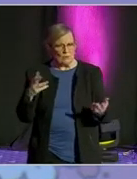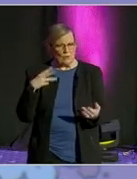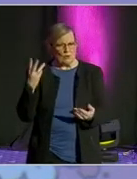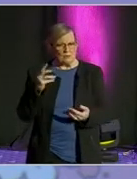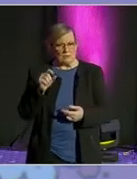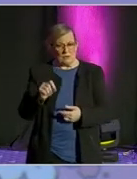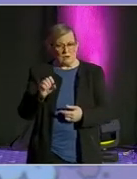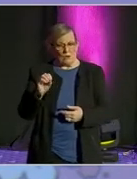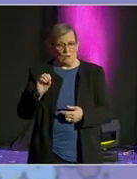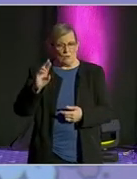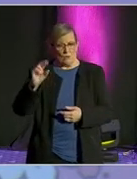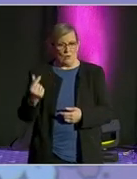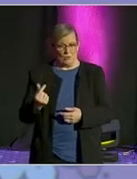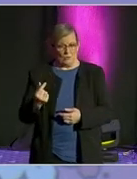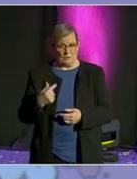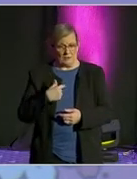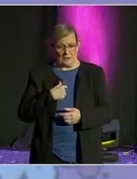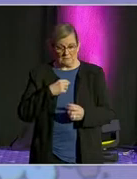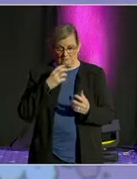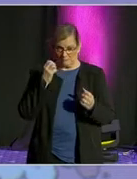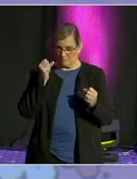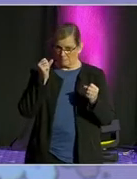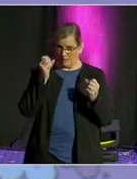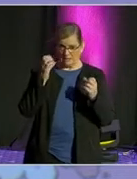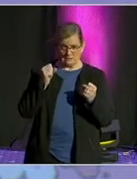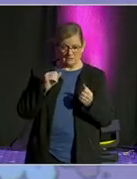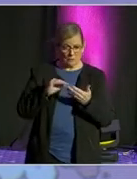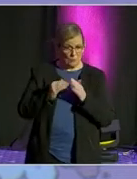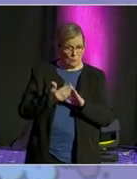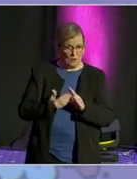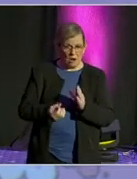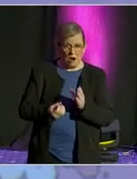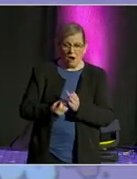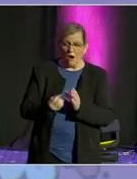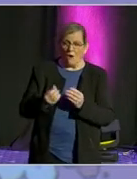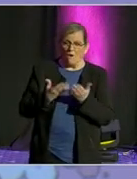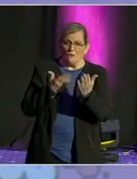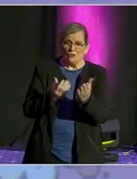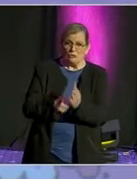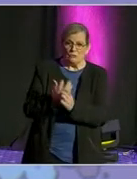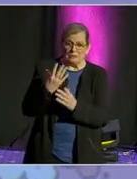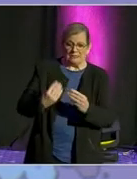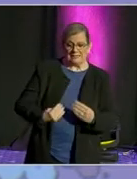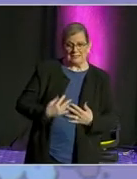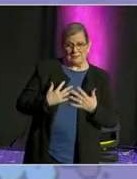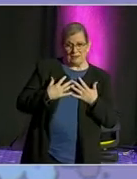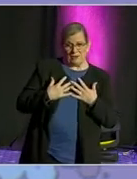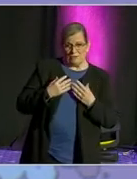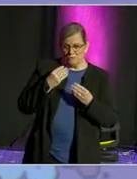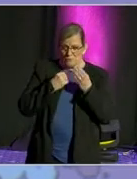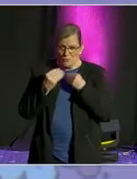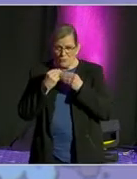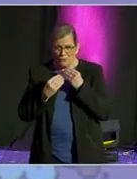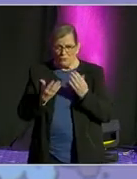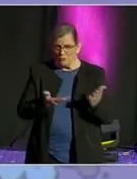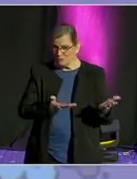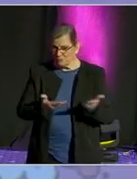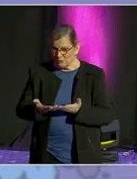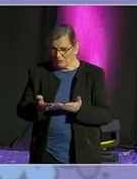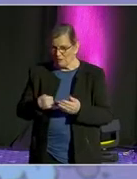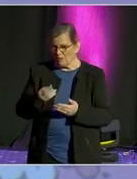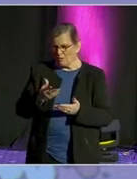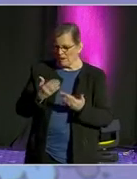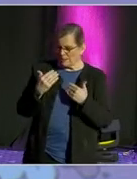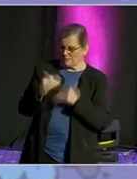Our amazing restaurant community is offering spring-inspired dishes, whether it's takeout or limited serve in-house. There